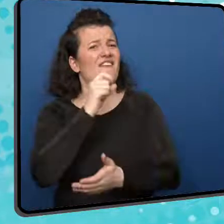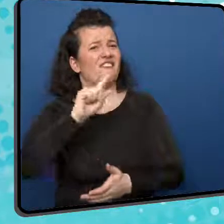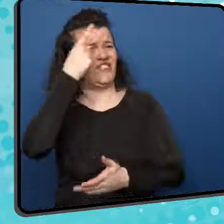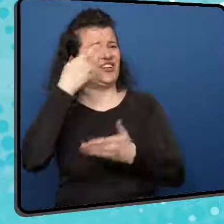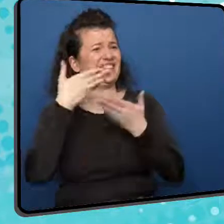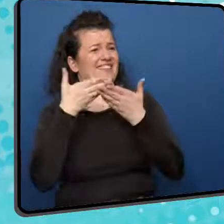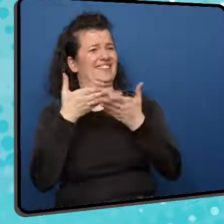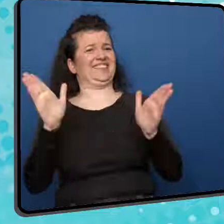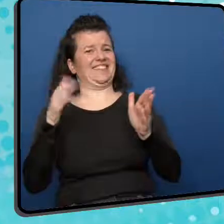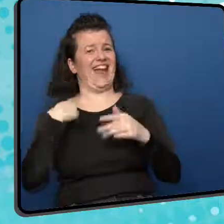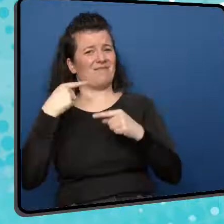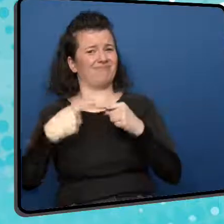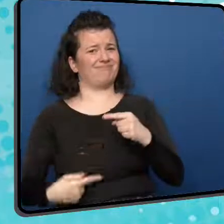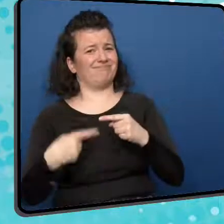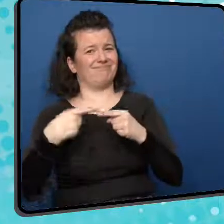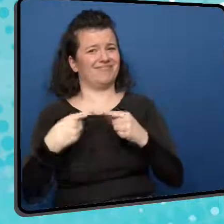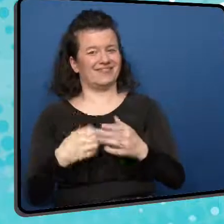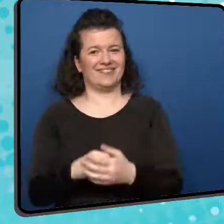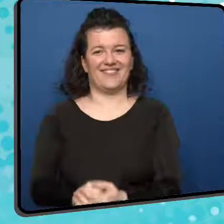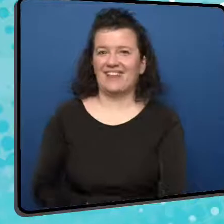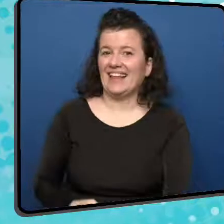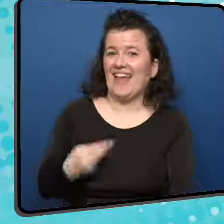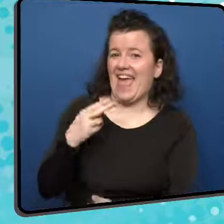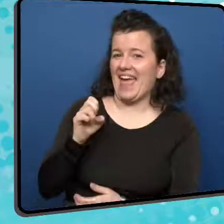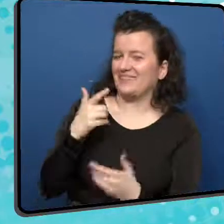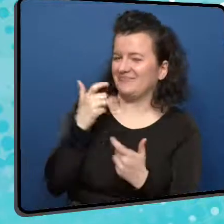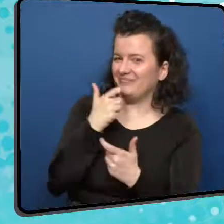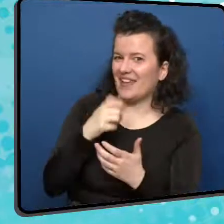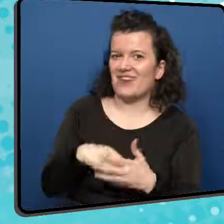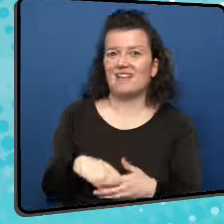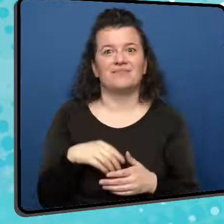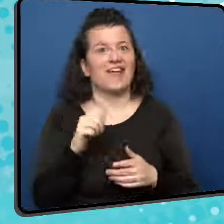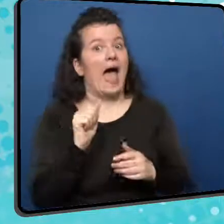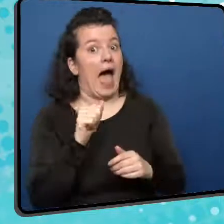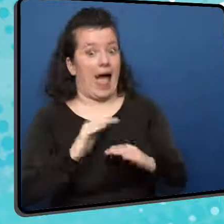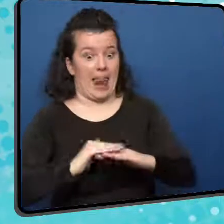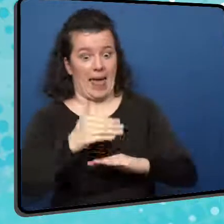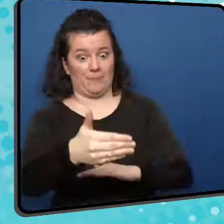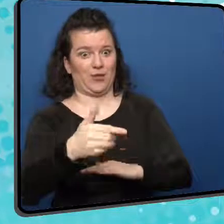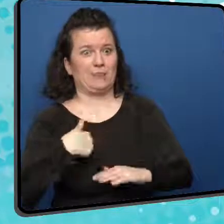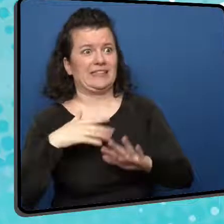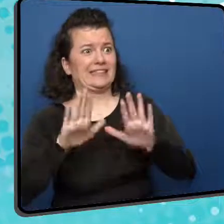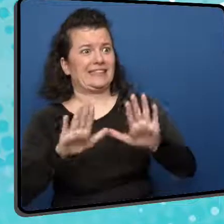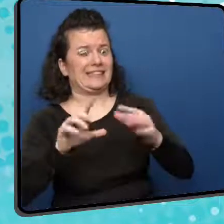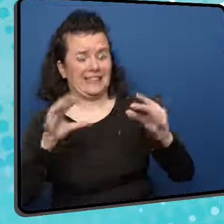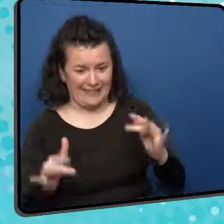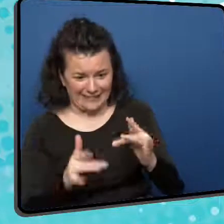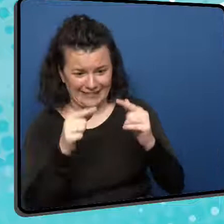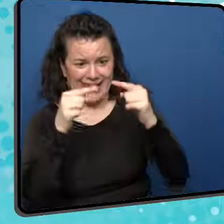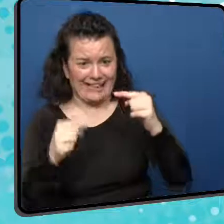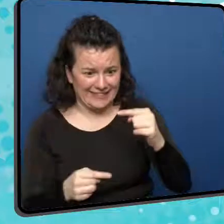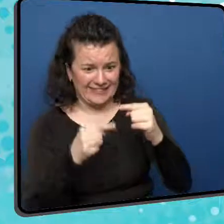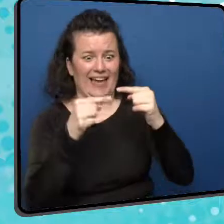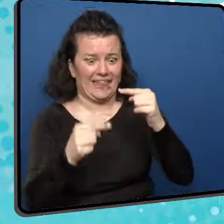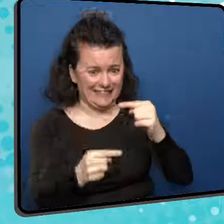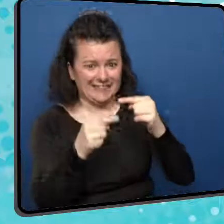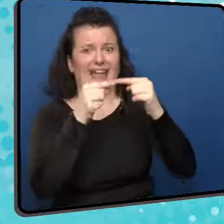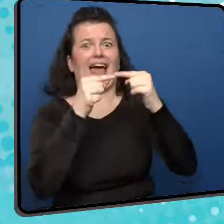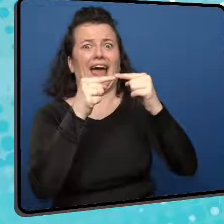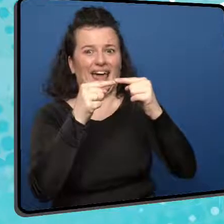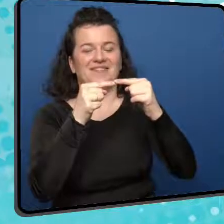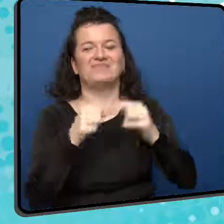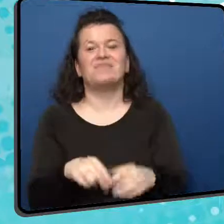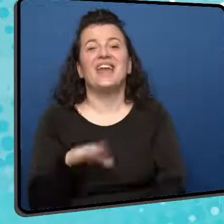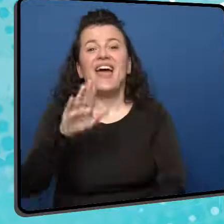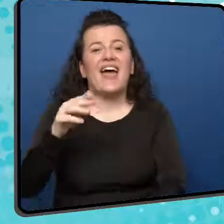back. Yes. Come on, laptop, stay with me. Thank you, Terry, for sharing the variety. The variety